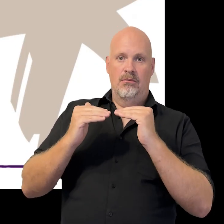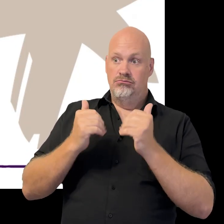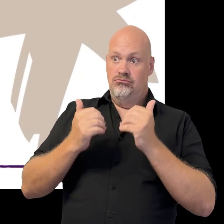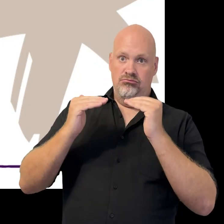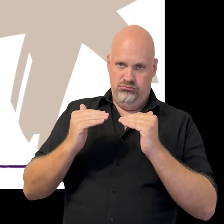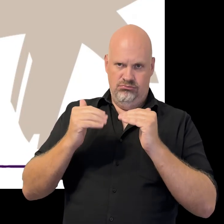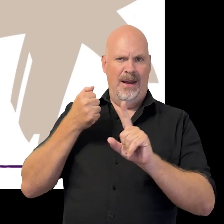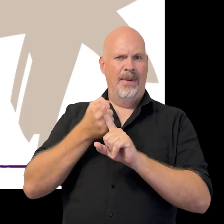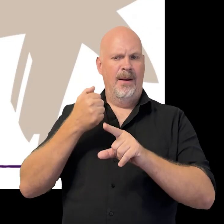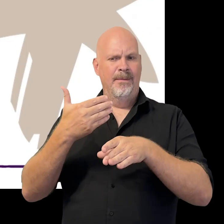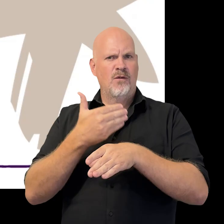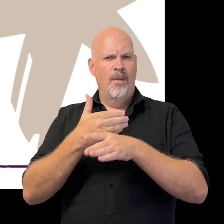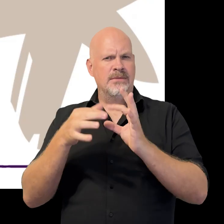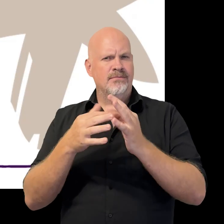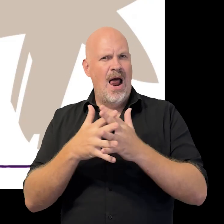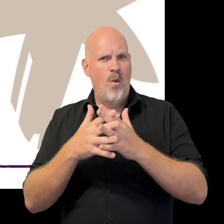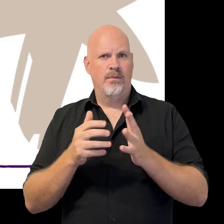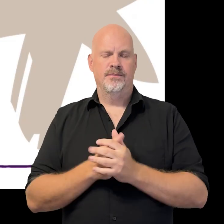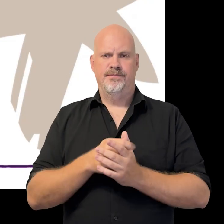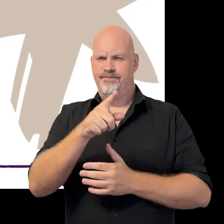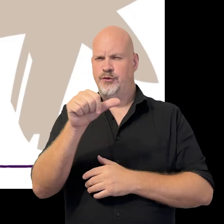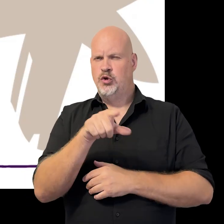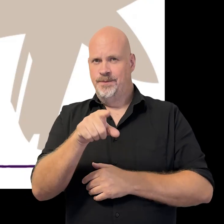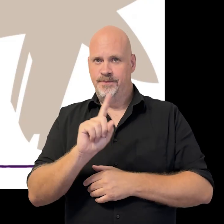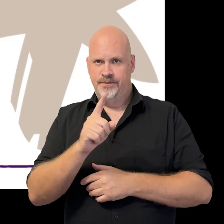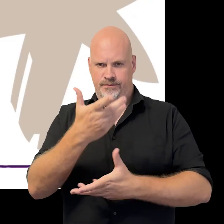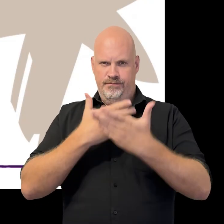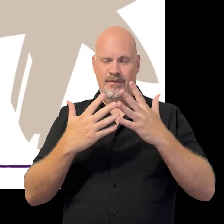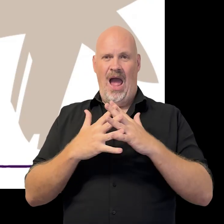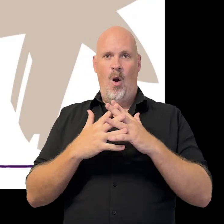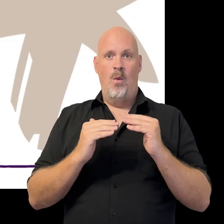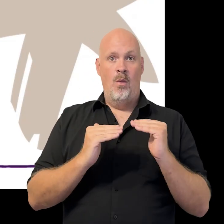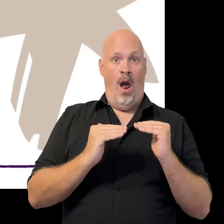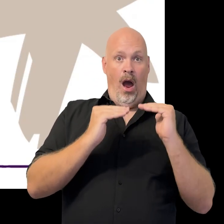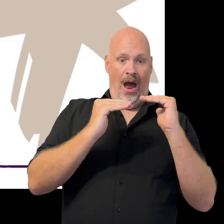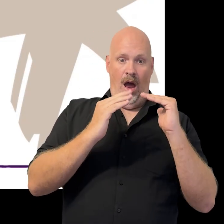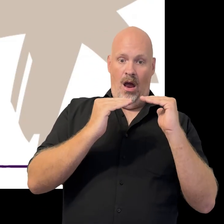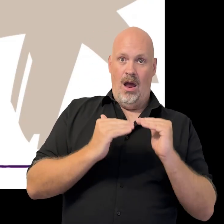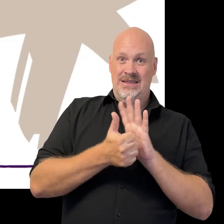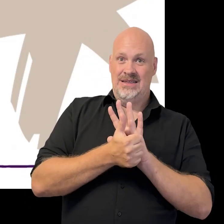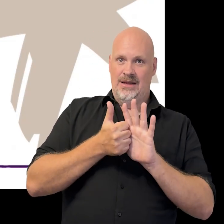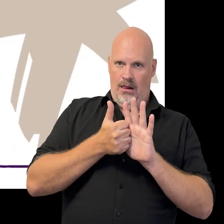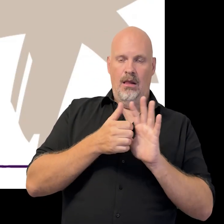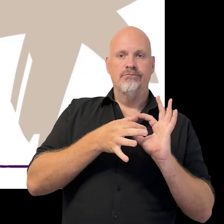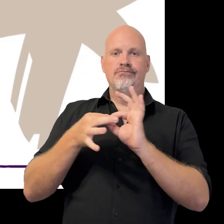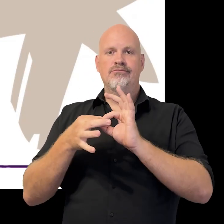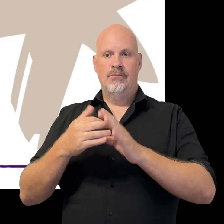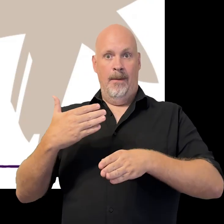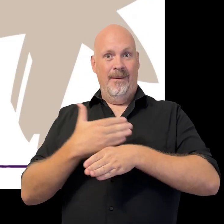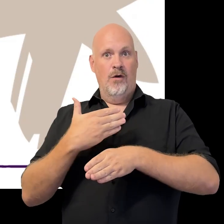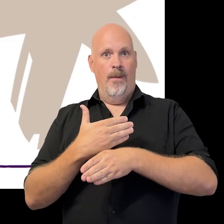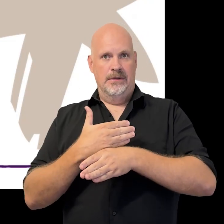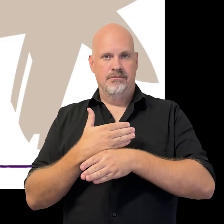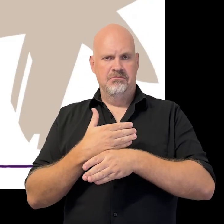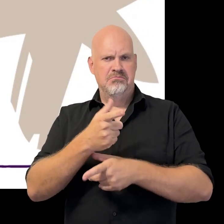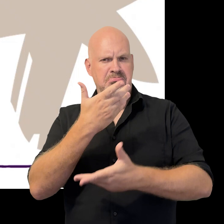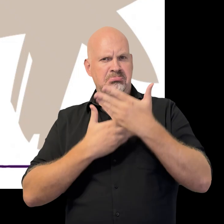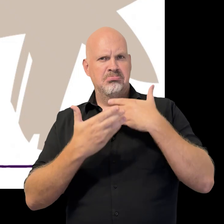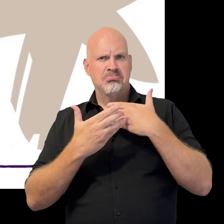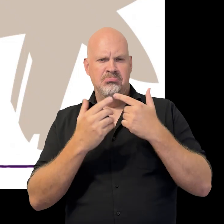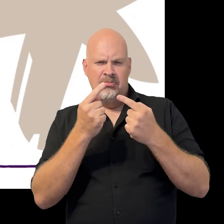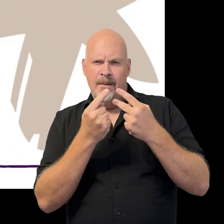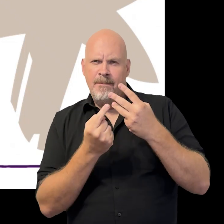And then moving on from the presentation analysis of your own data, you'll then need to include